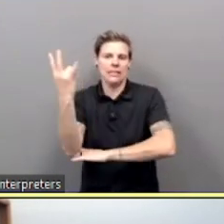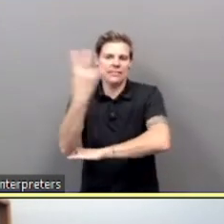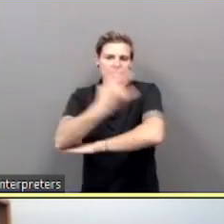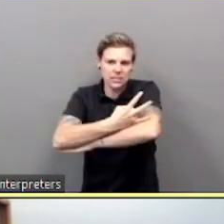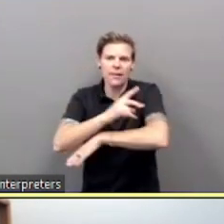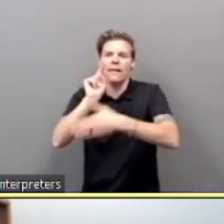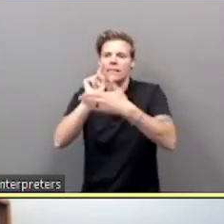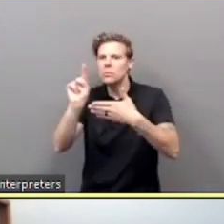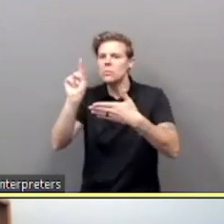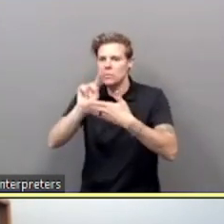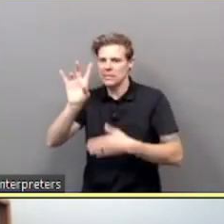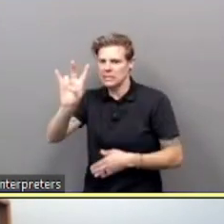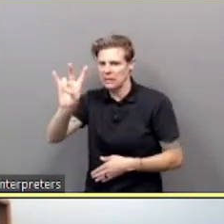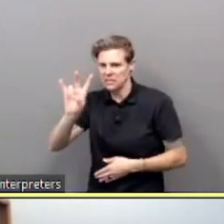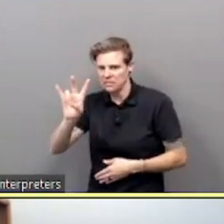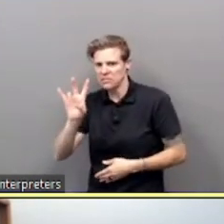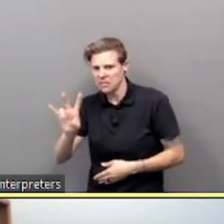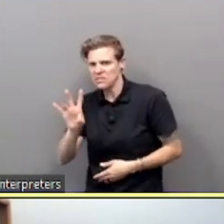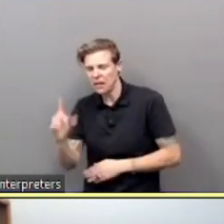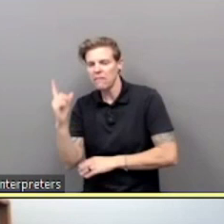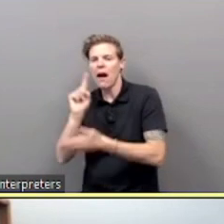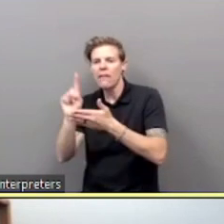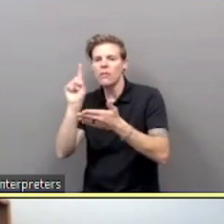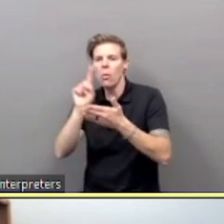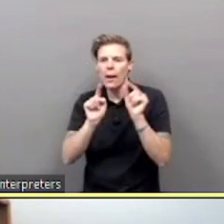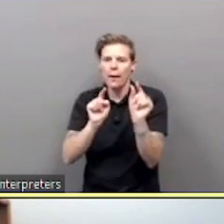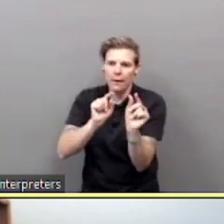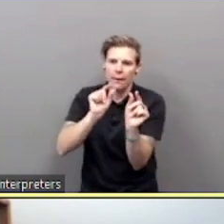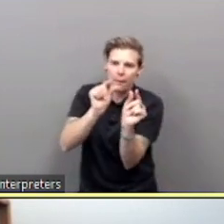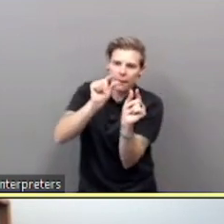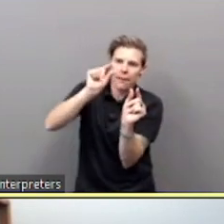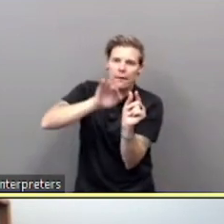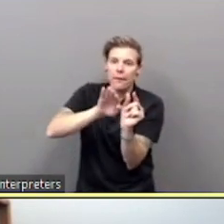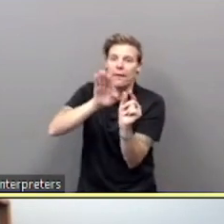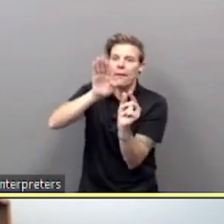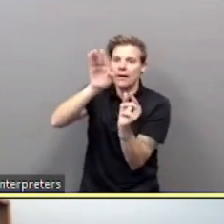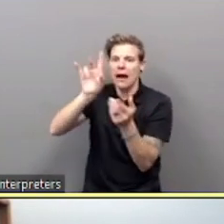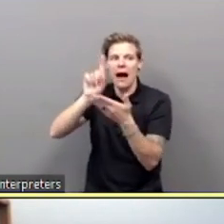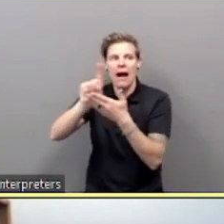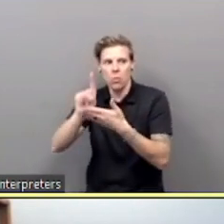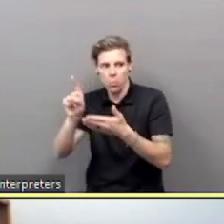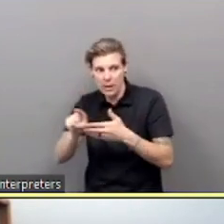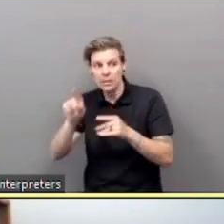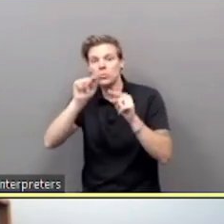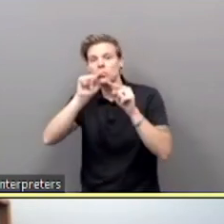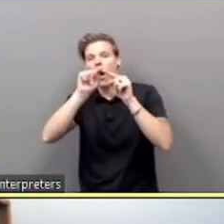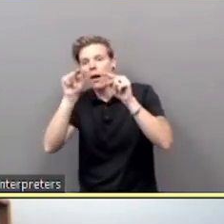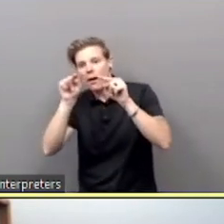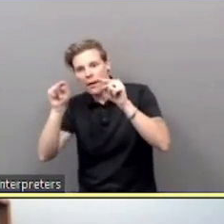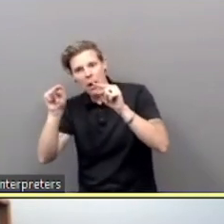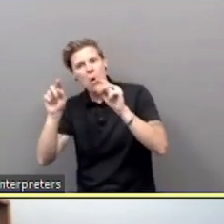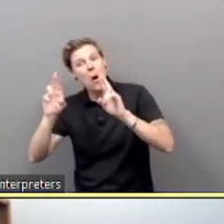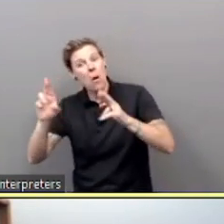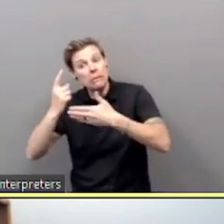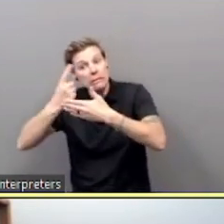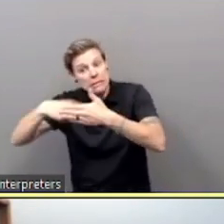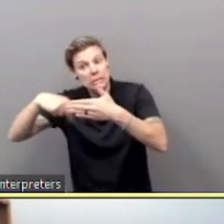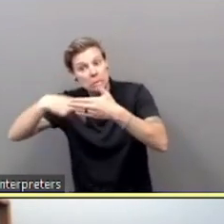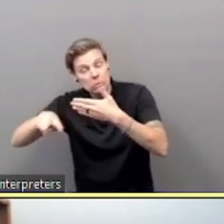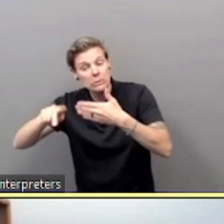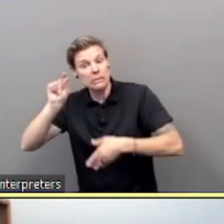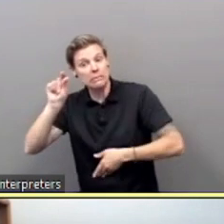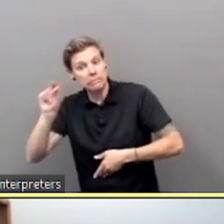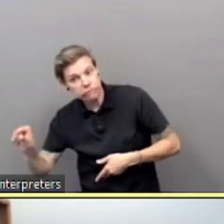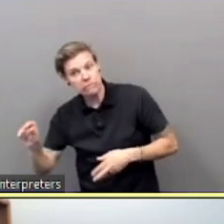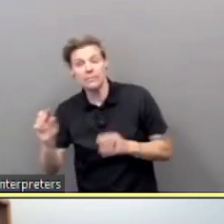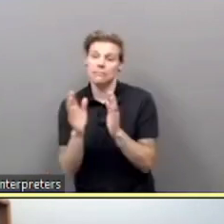continue to trend downwards. So let's go ahead and move to the next slide.